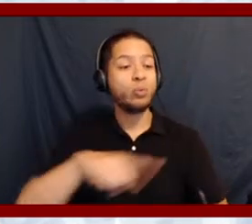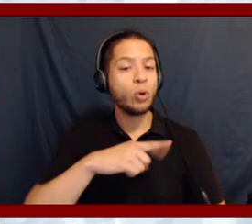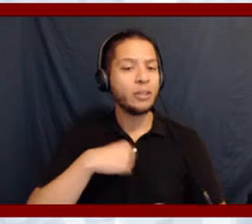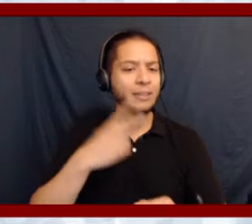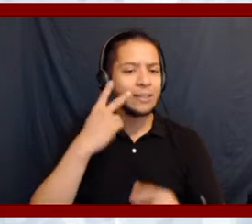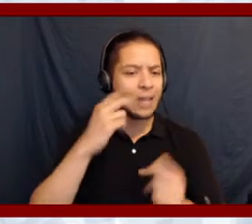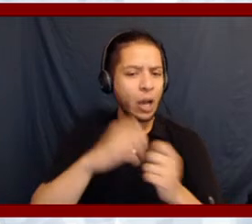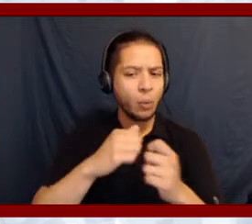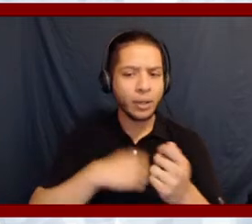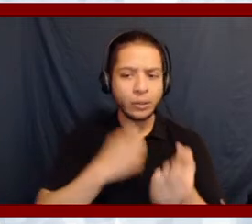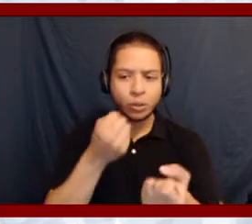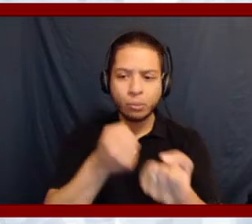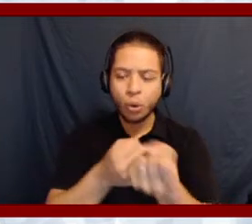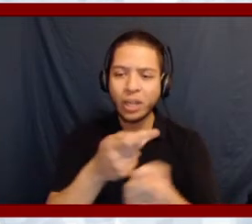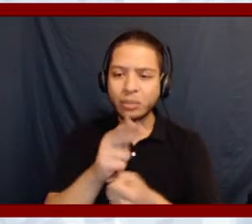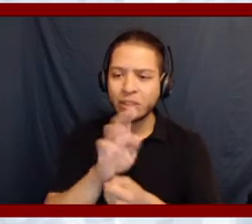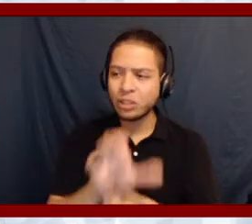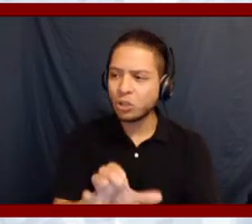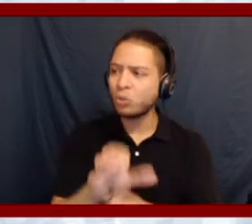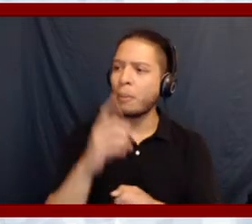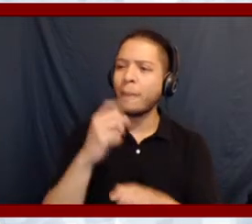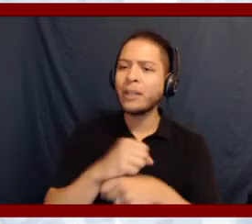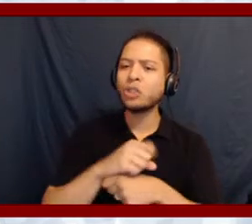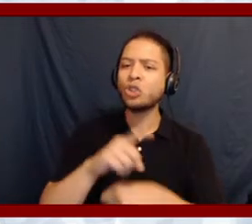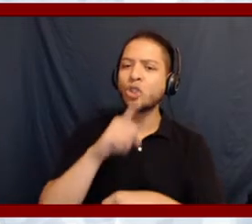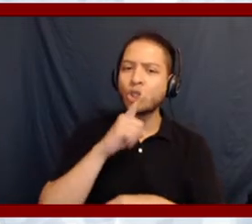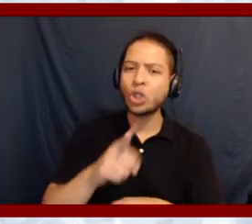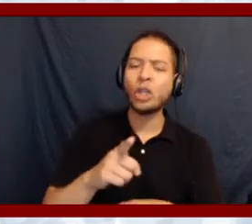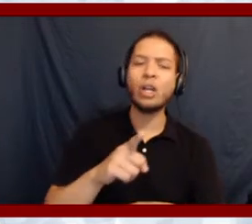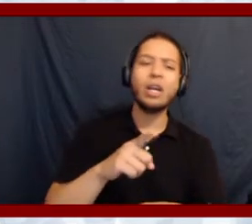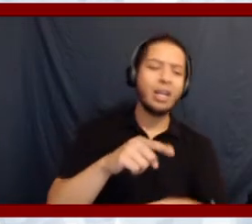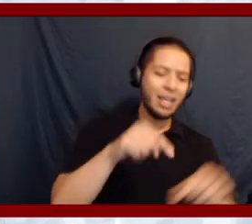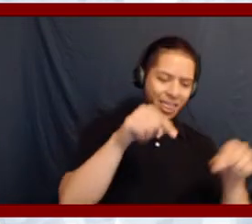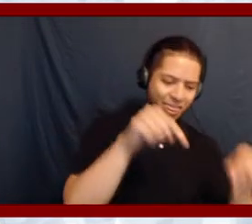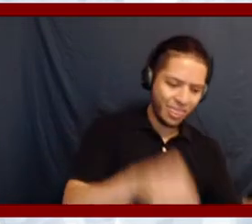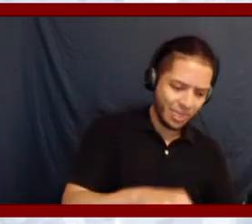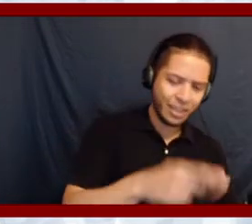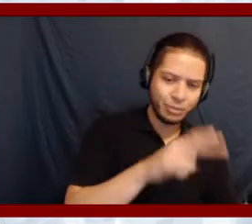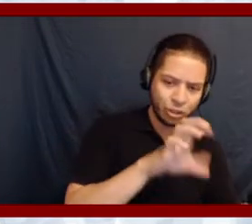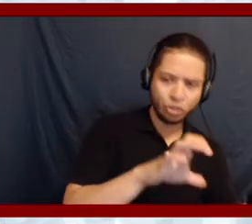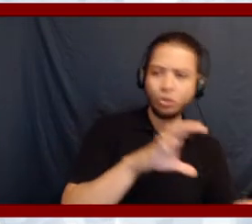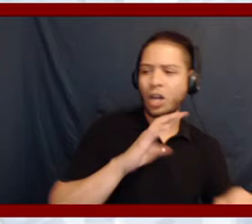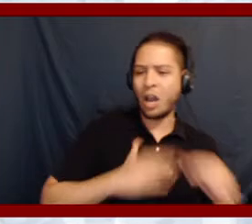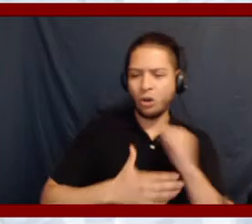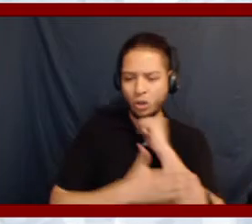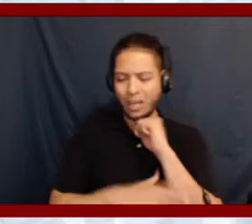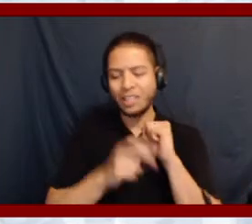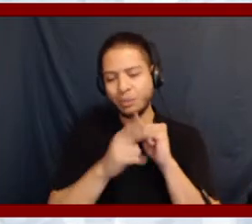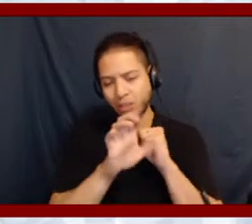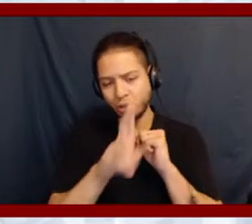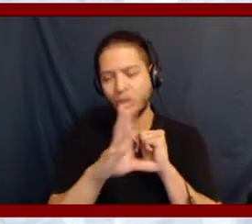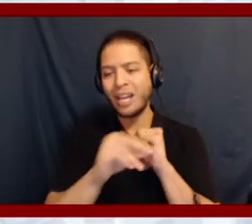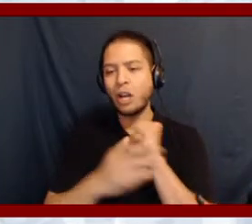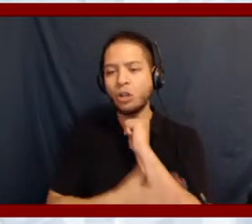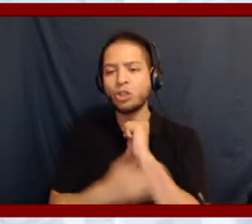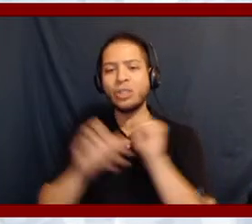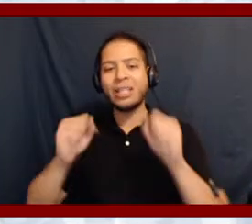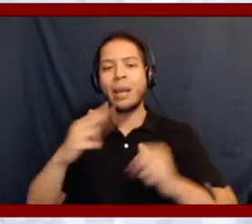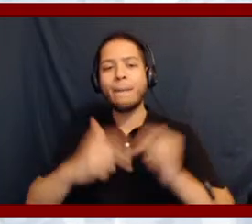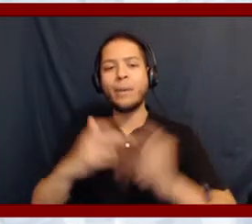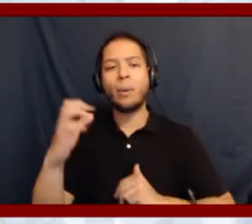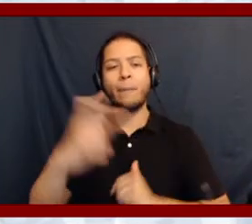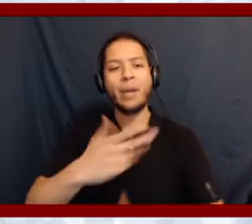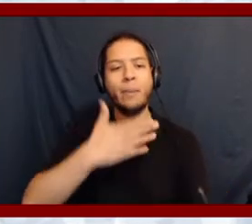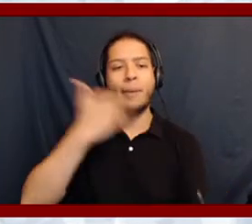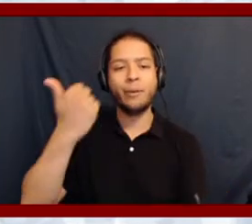these invaluable institutions and our country to build back better. Thank you, Michelle. Thank you, Secretary Cardona. Thank you